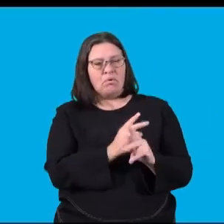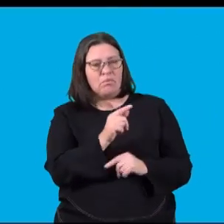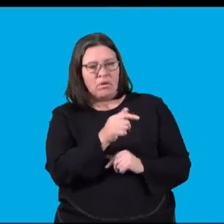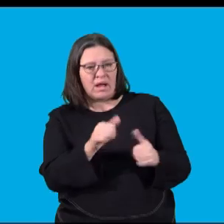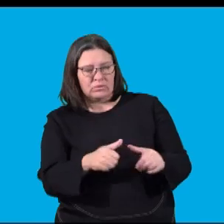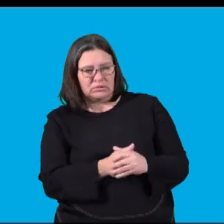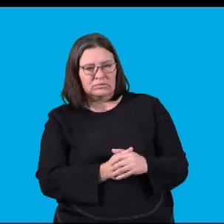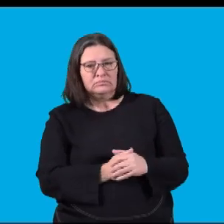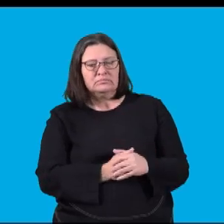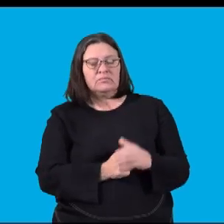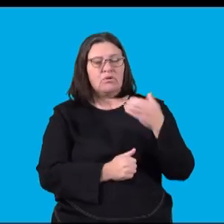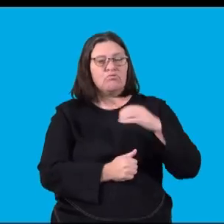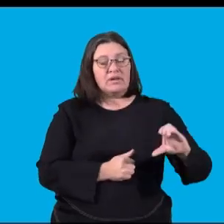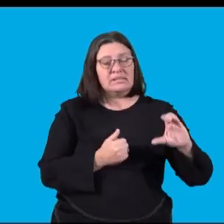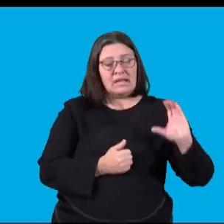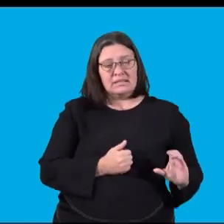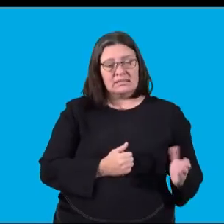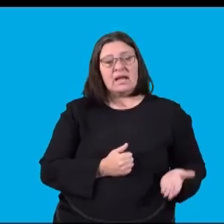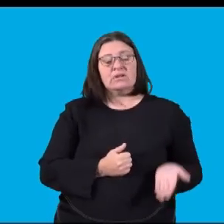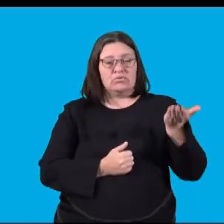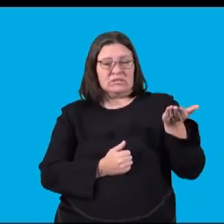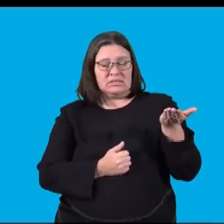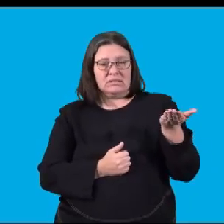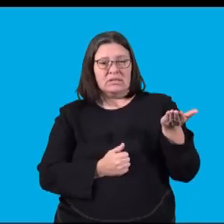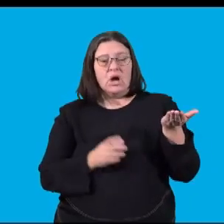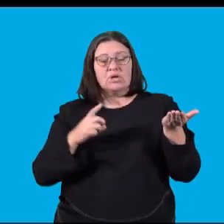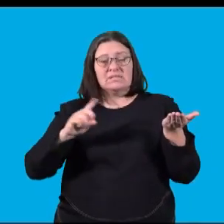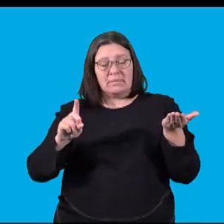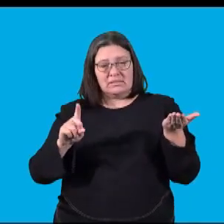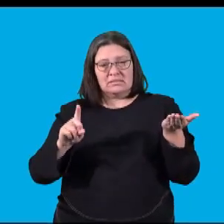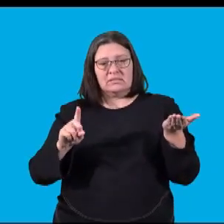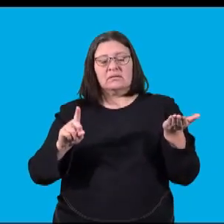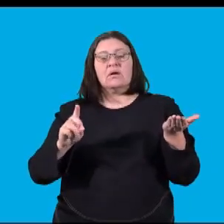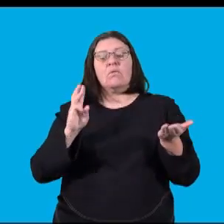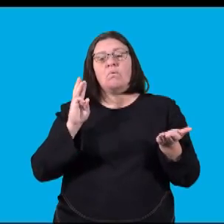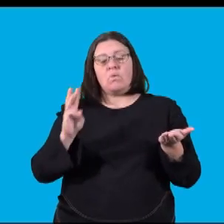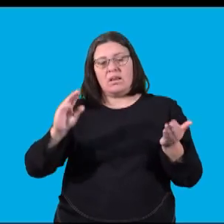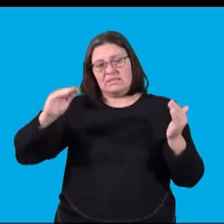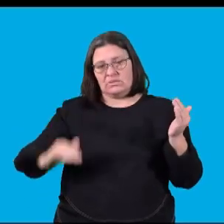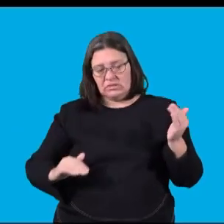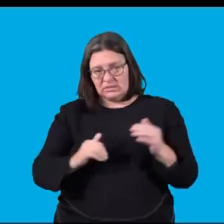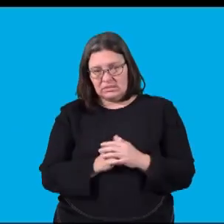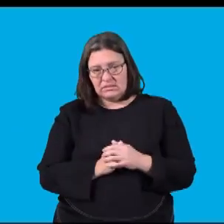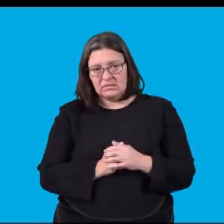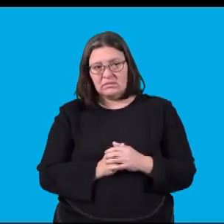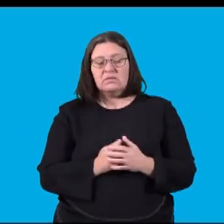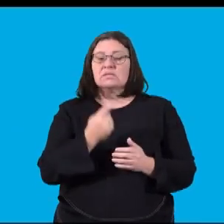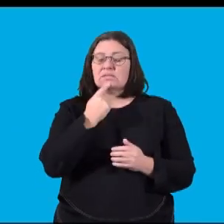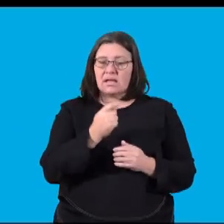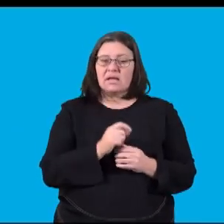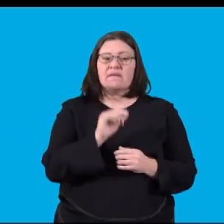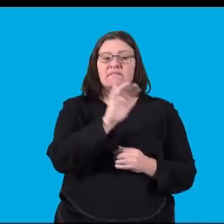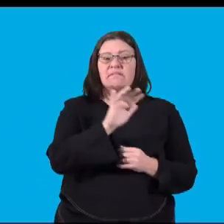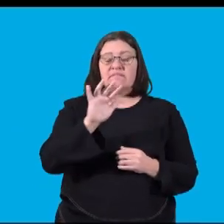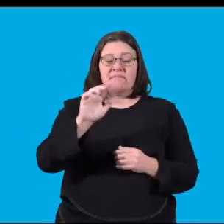account. Remember, on the credit side, it increases, but on the debit side, it will decrease. So I'll say